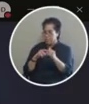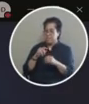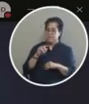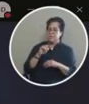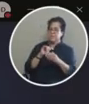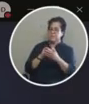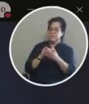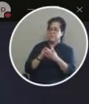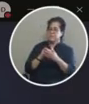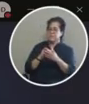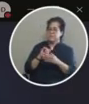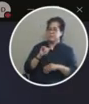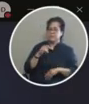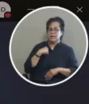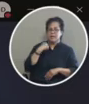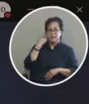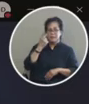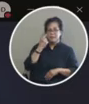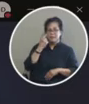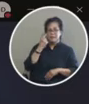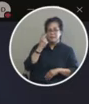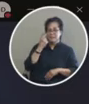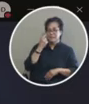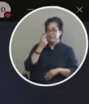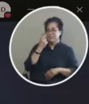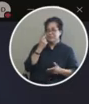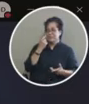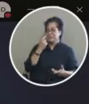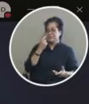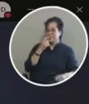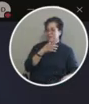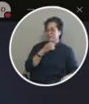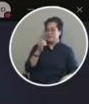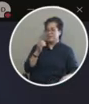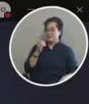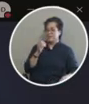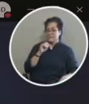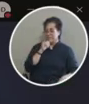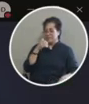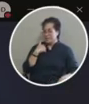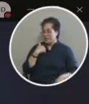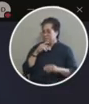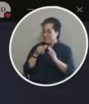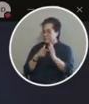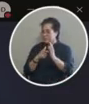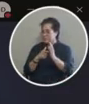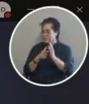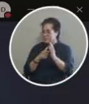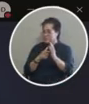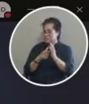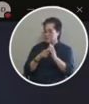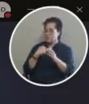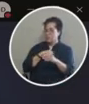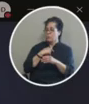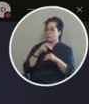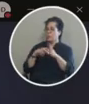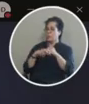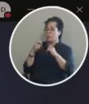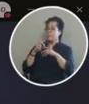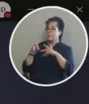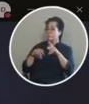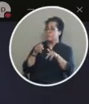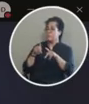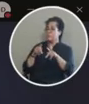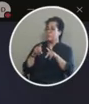that, I think by not having these things in place, we are robbing our citizens